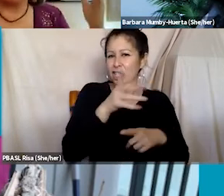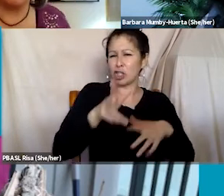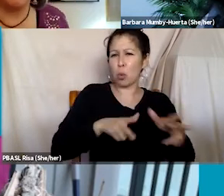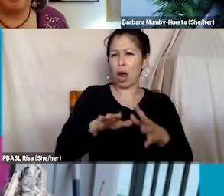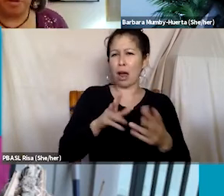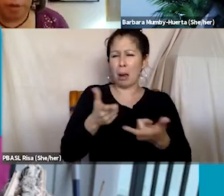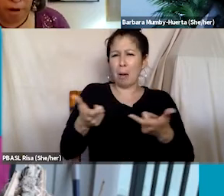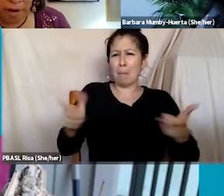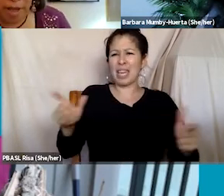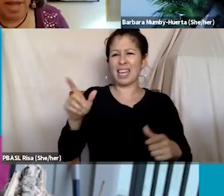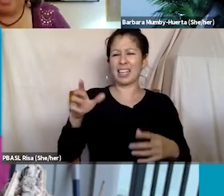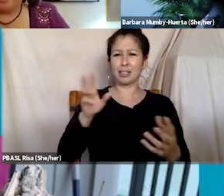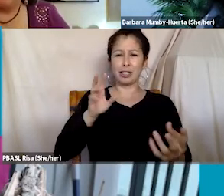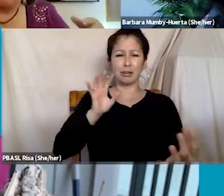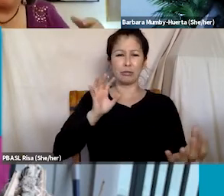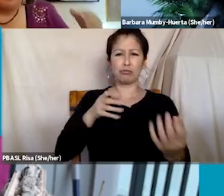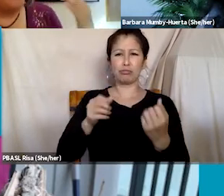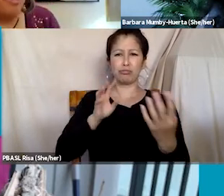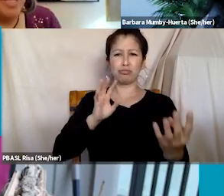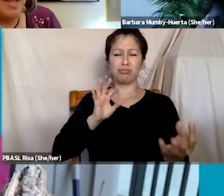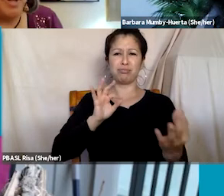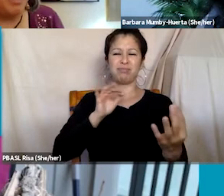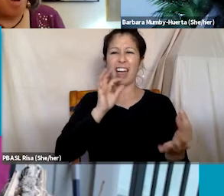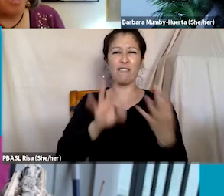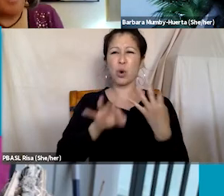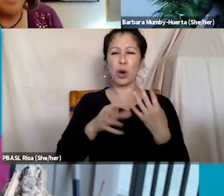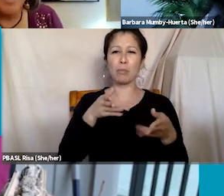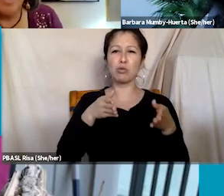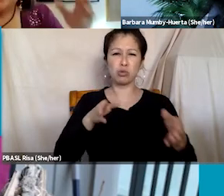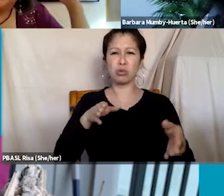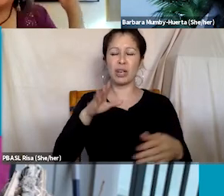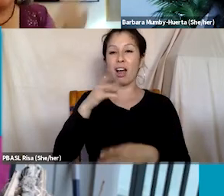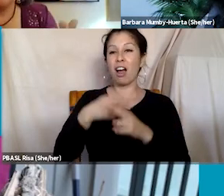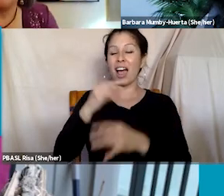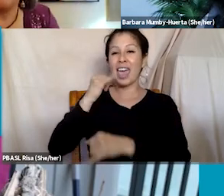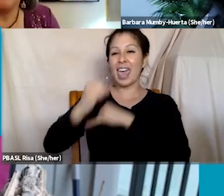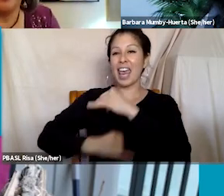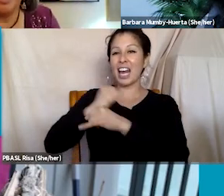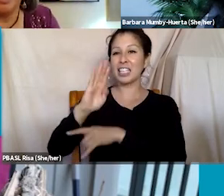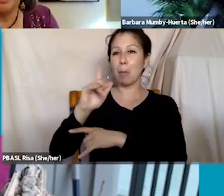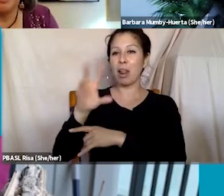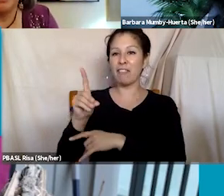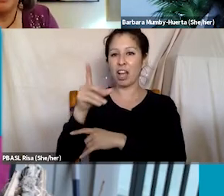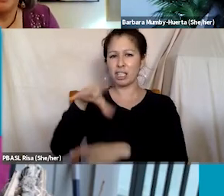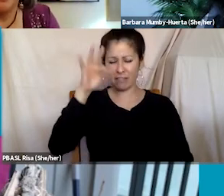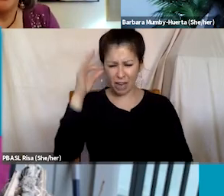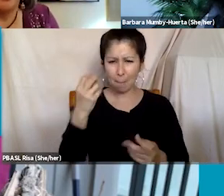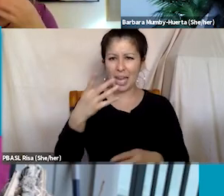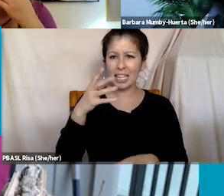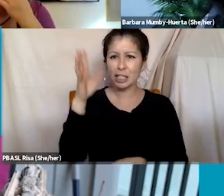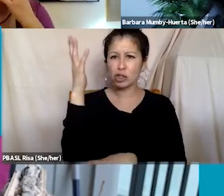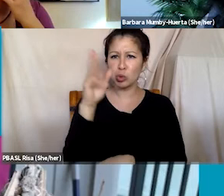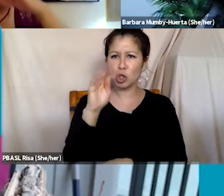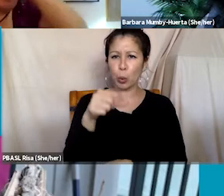expressway, International Boulevard, not normally something you walk across. And she stumbled on all these twigs.